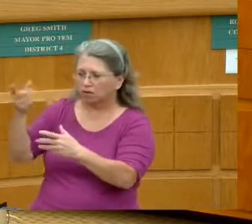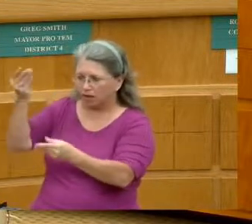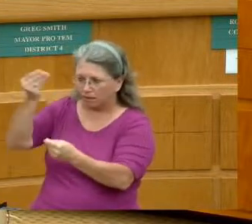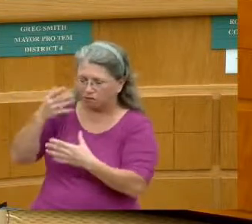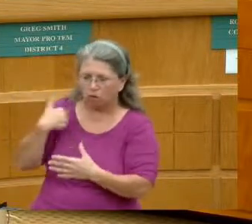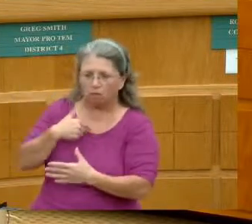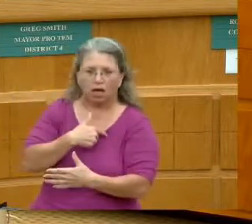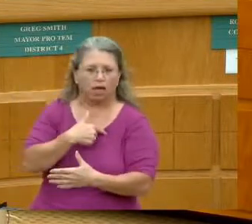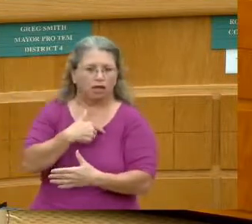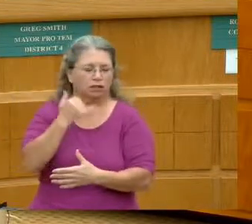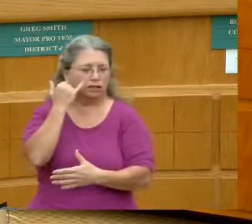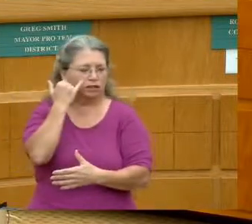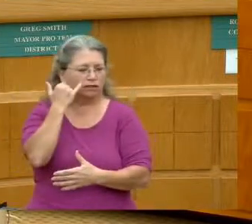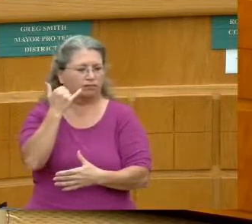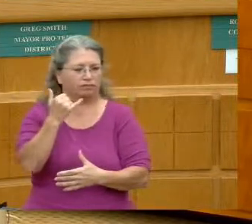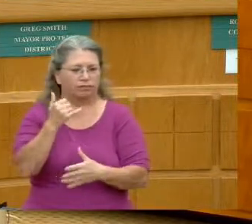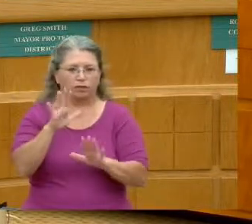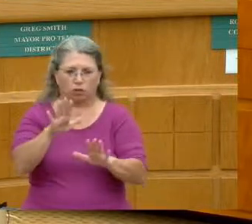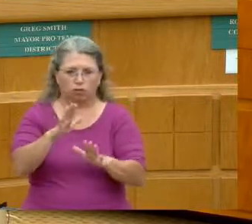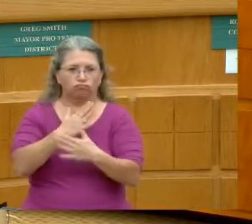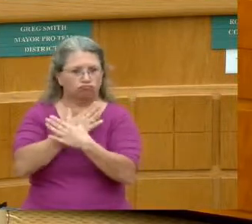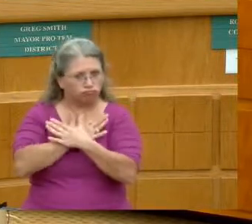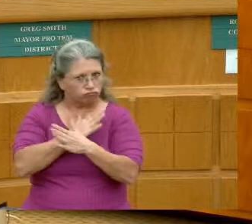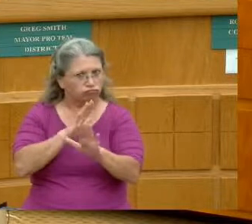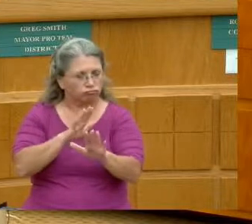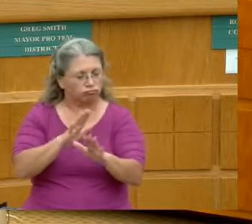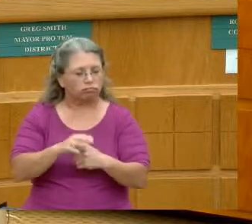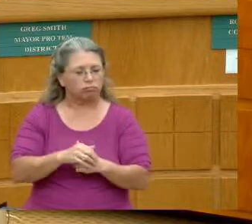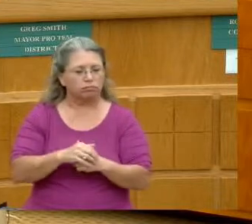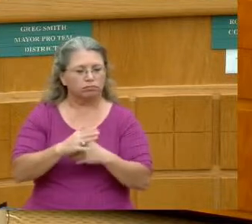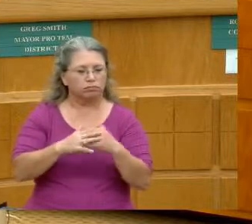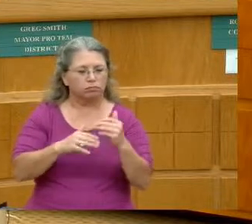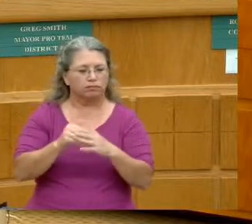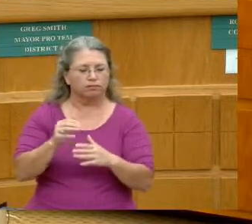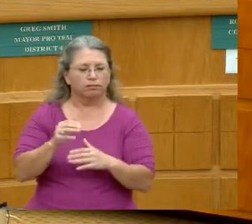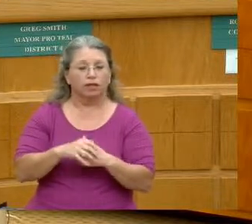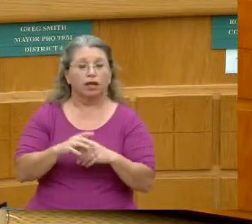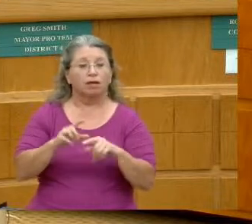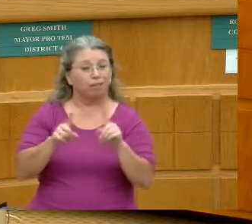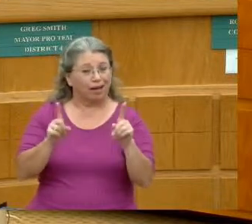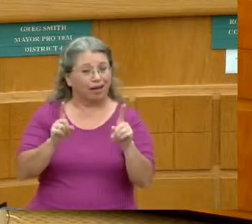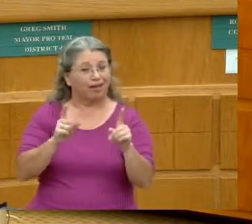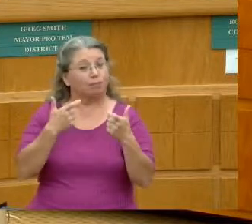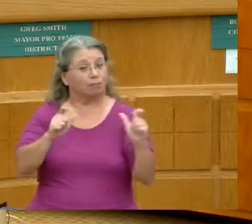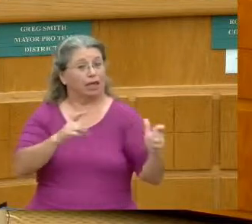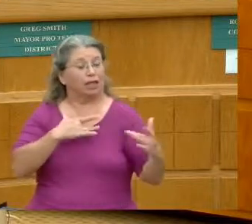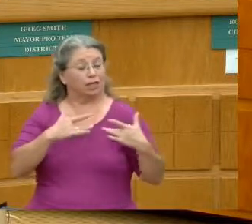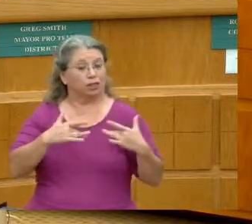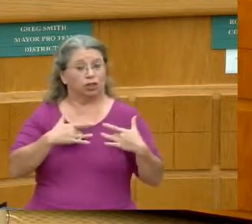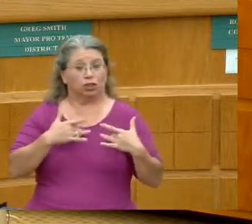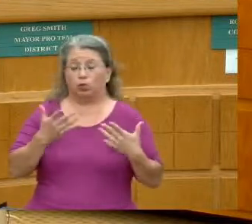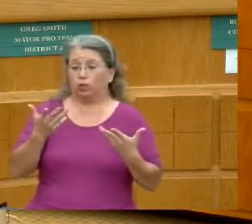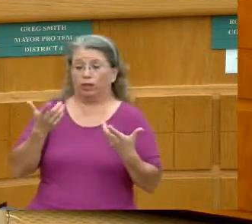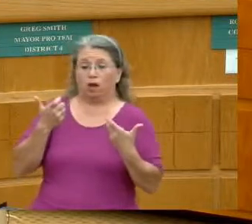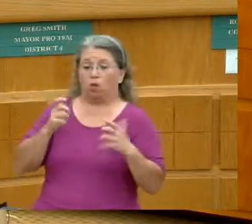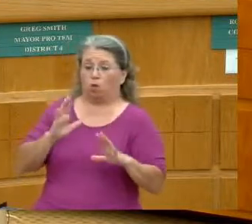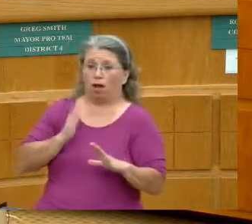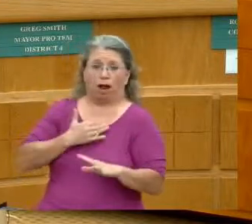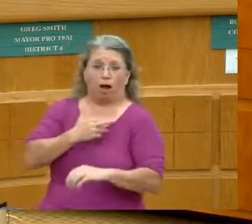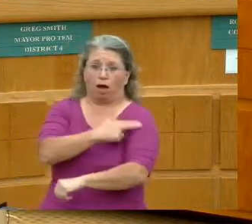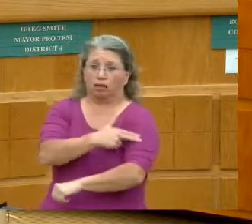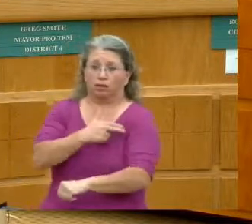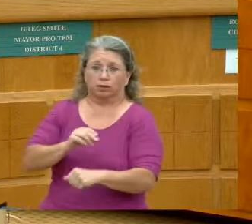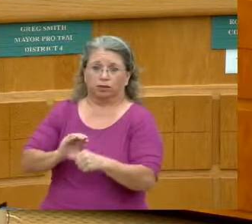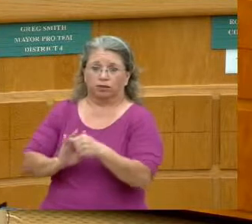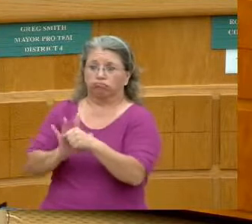so that should let you rest easy that we're watching that. The big thing that we're concerned with is we don't want the hospitals to overflow.